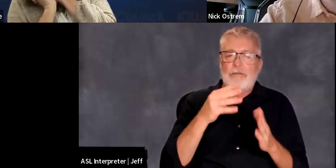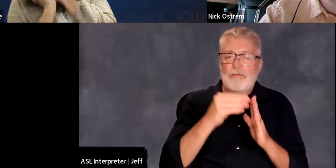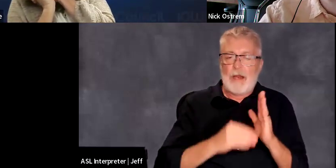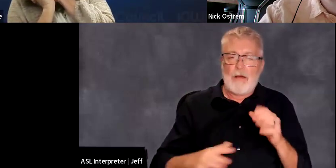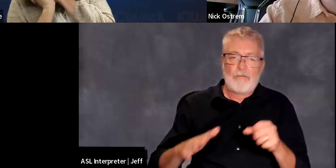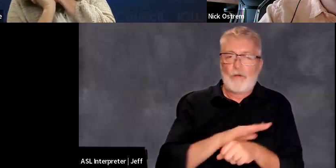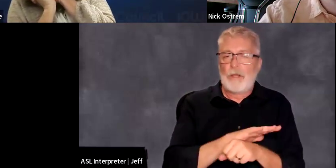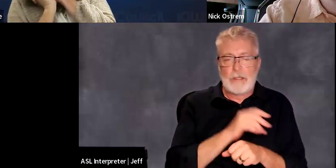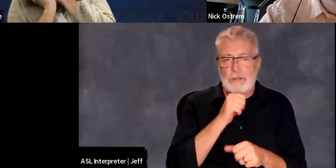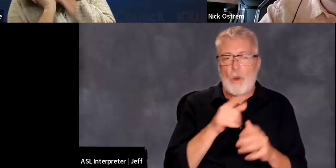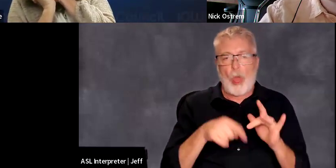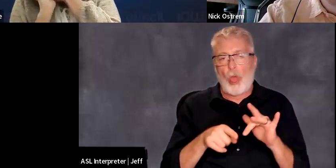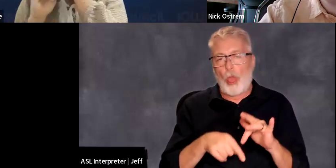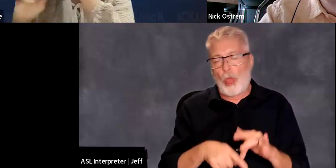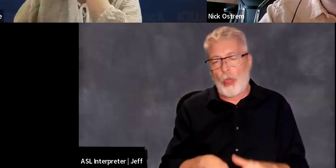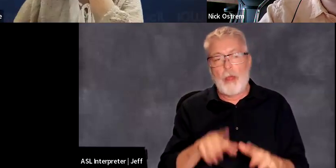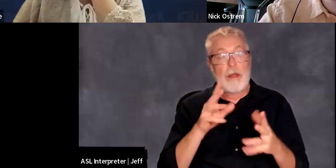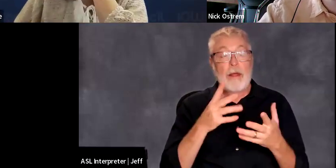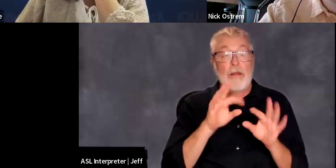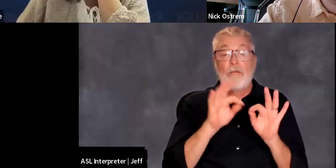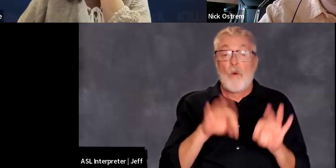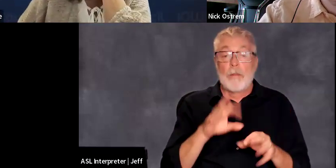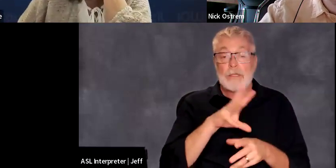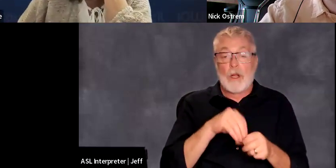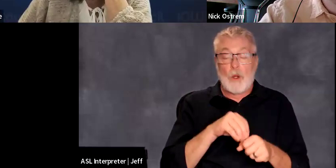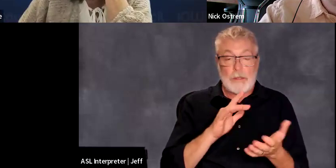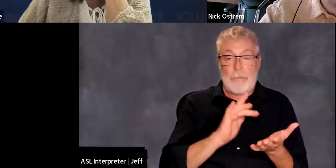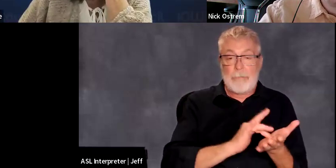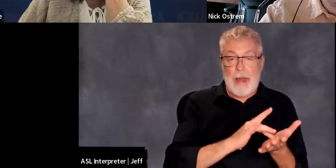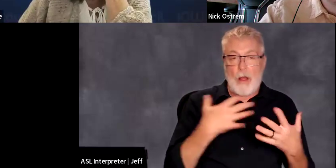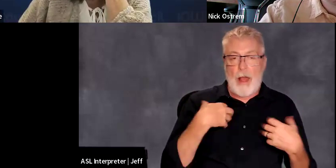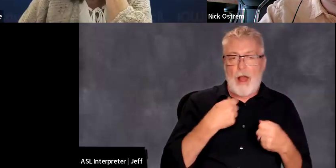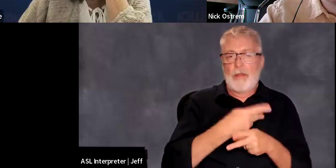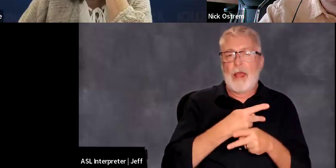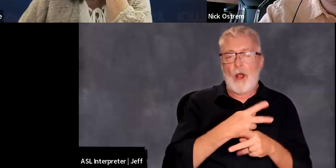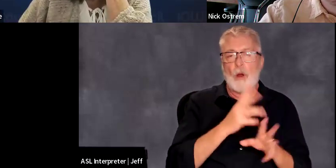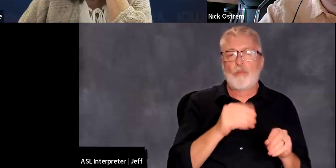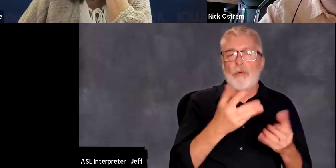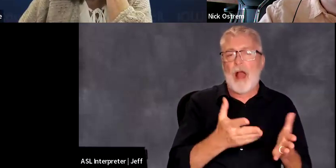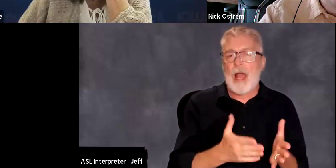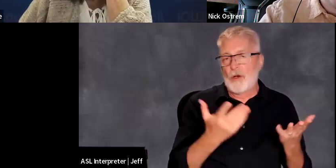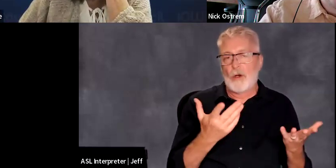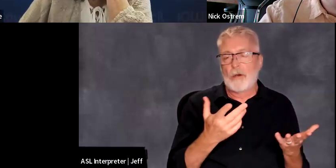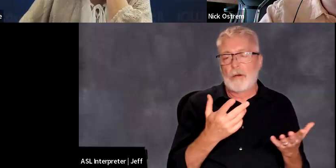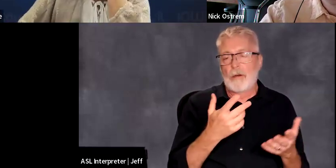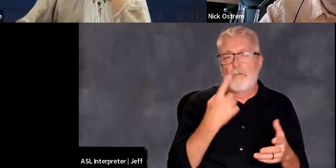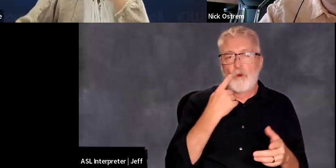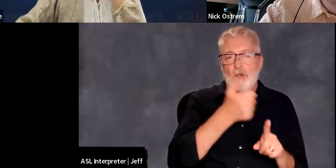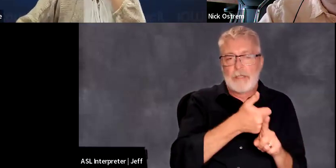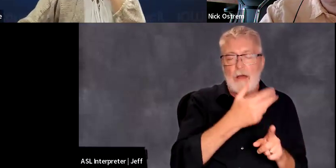section. The forms in this step include medical and healthcare provider information for yourself and each household